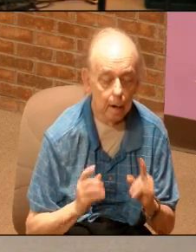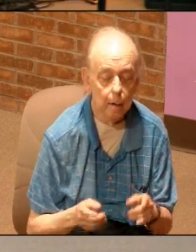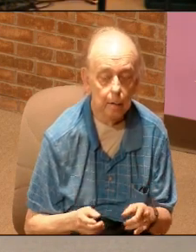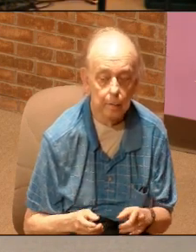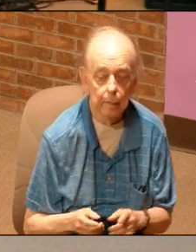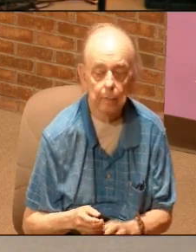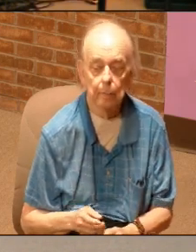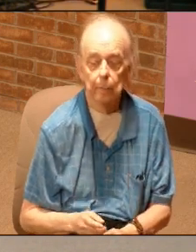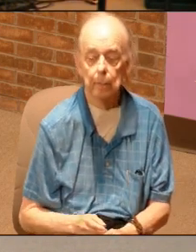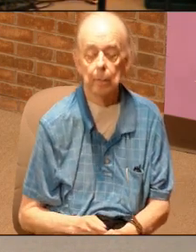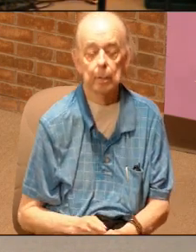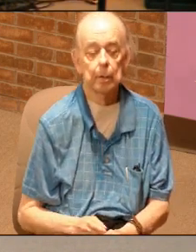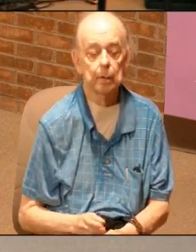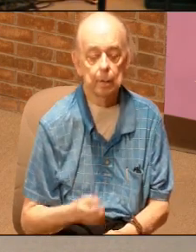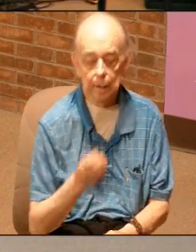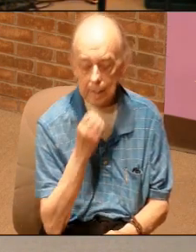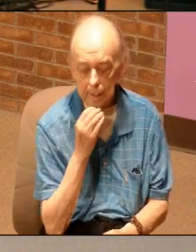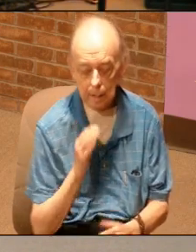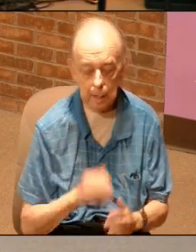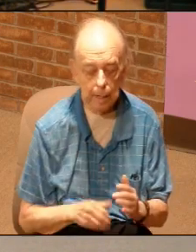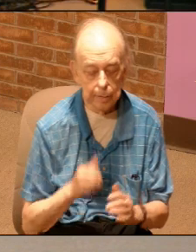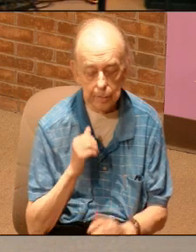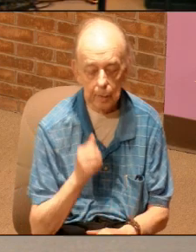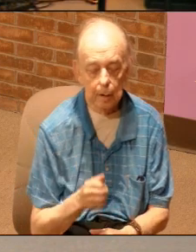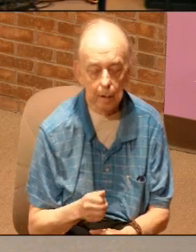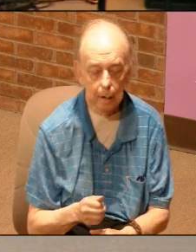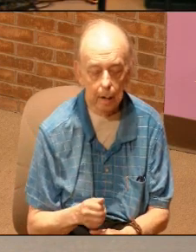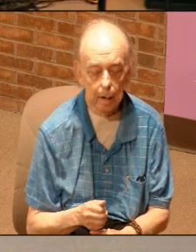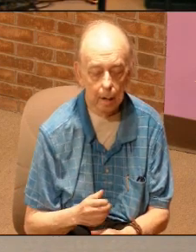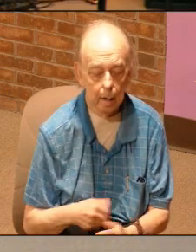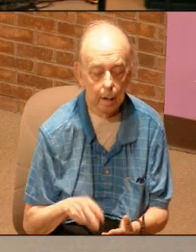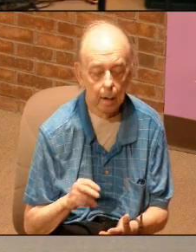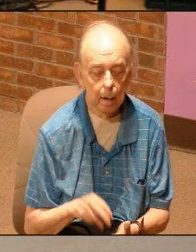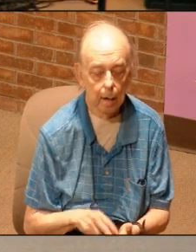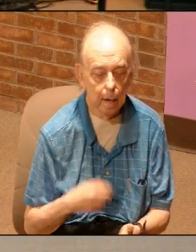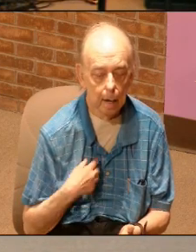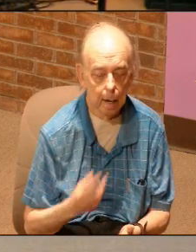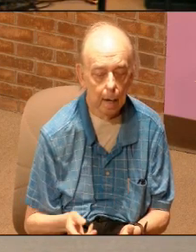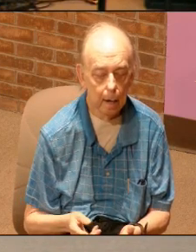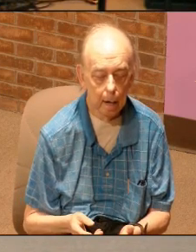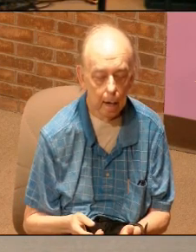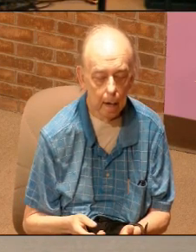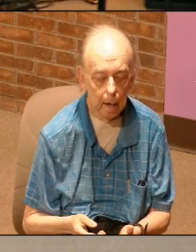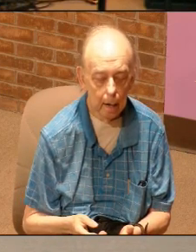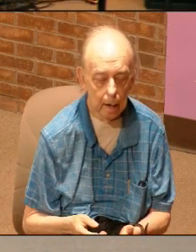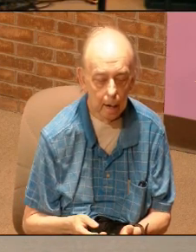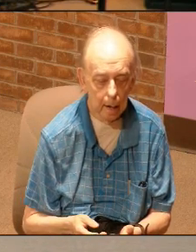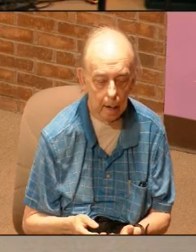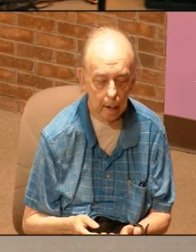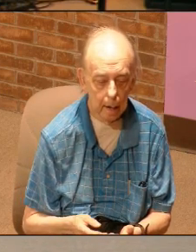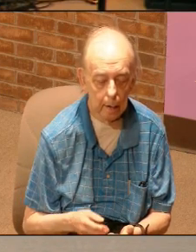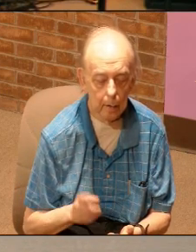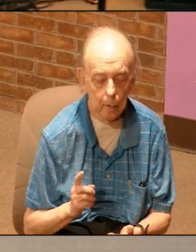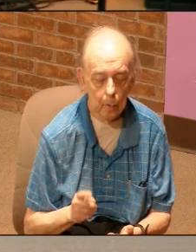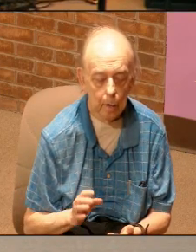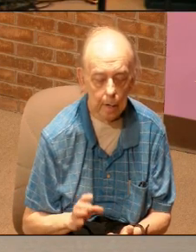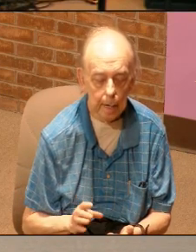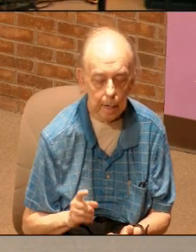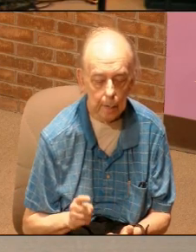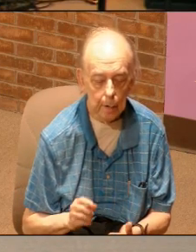and I eat less tomorrow, and I get up and I now weigh